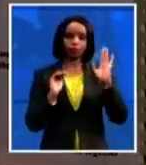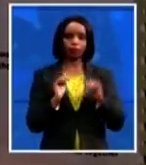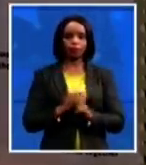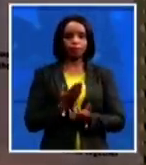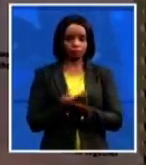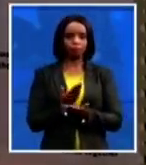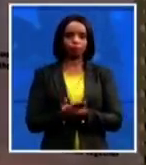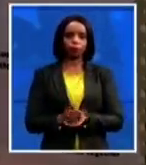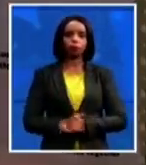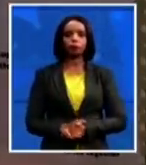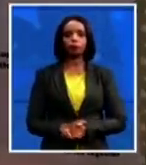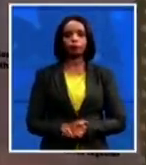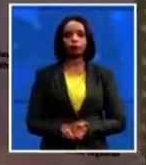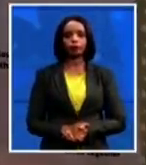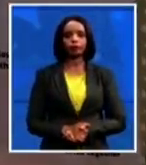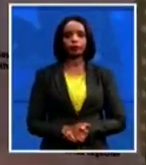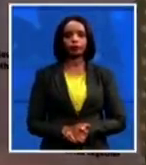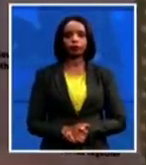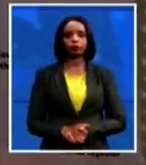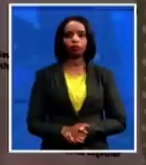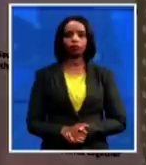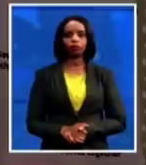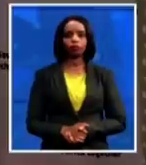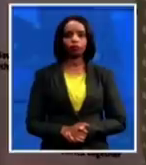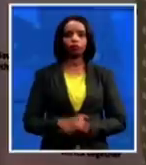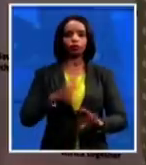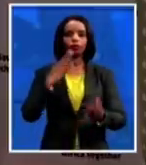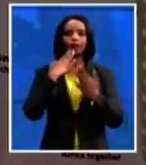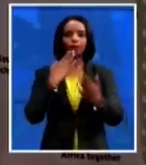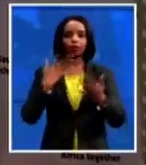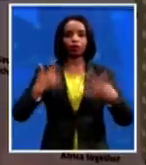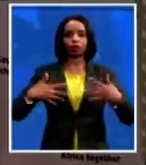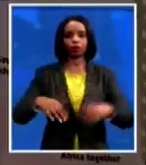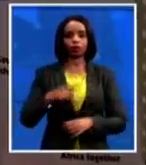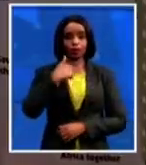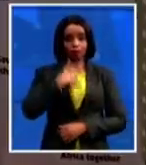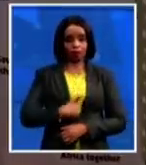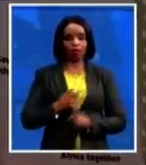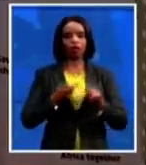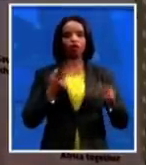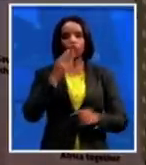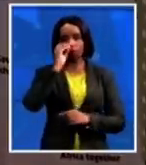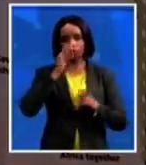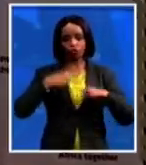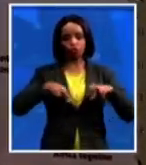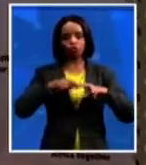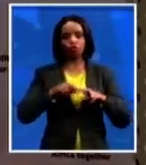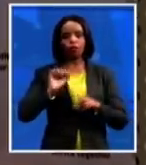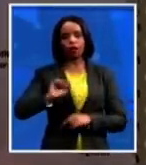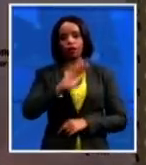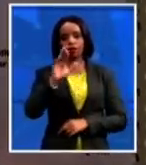Thank you very much. My name is Pelane Pakhadi. I'm from Newsroom Africa. A few questions for the